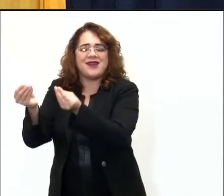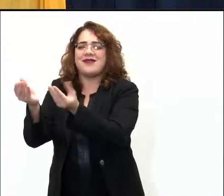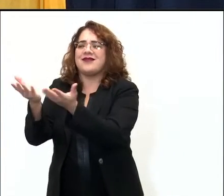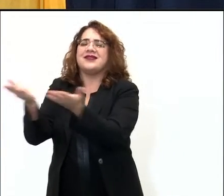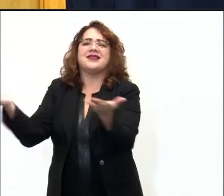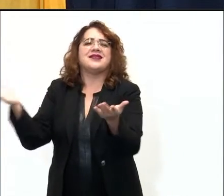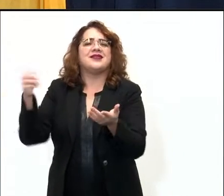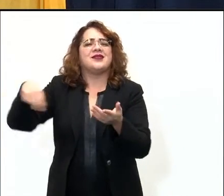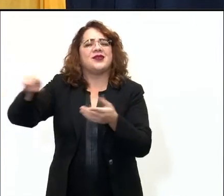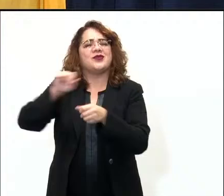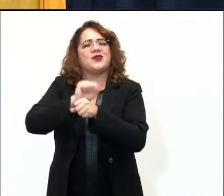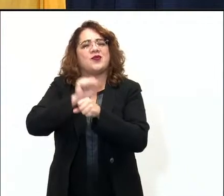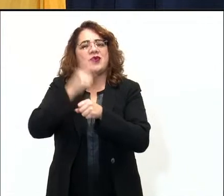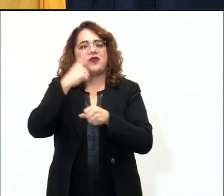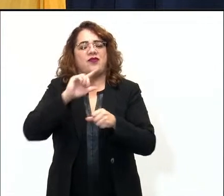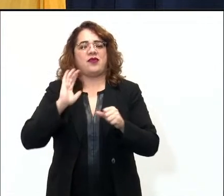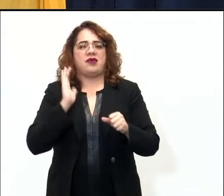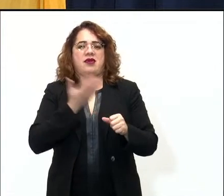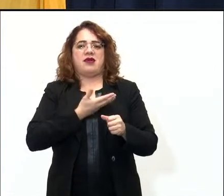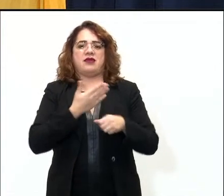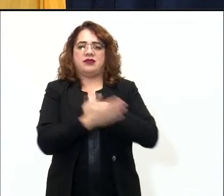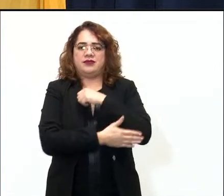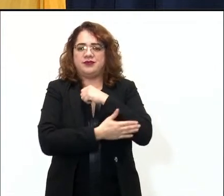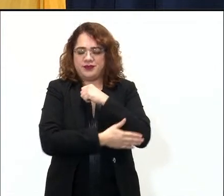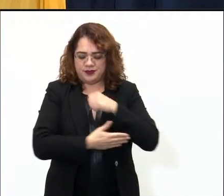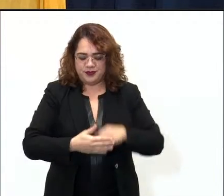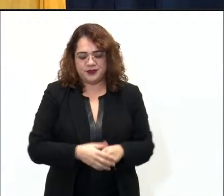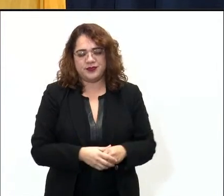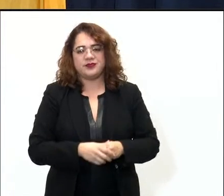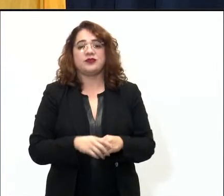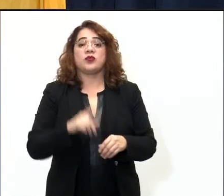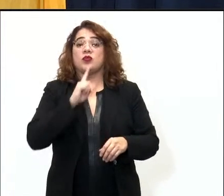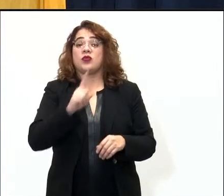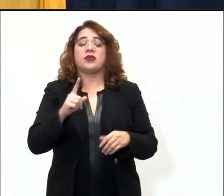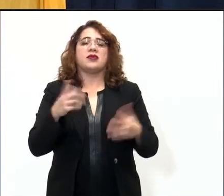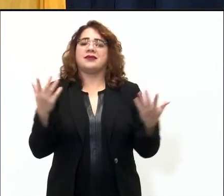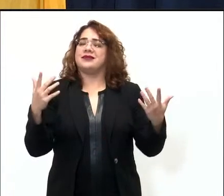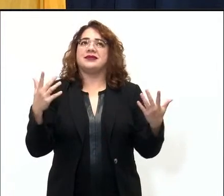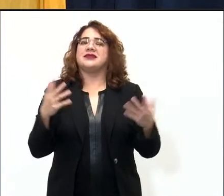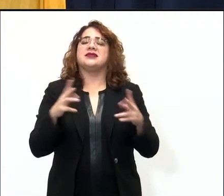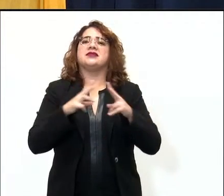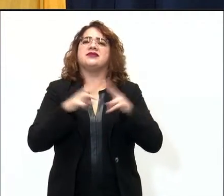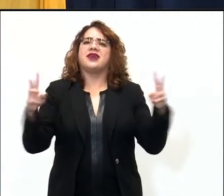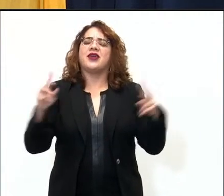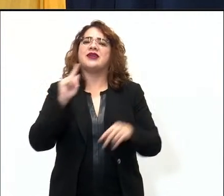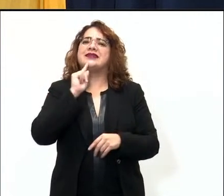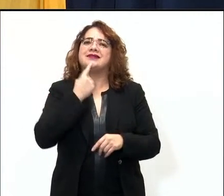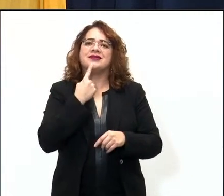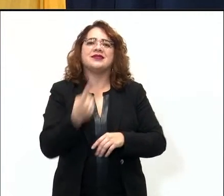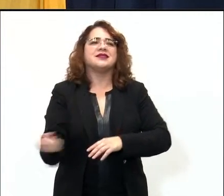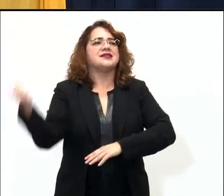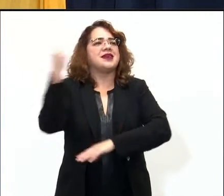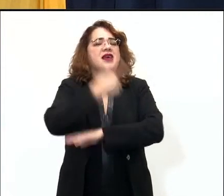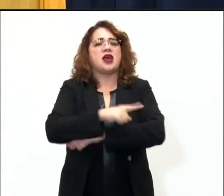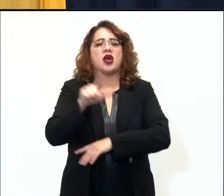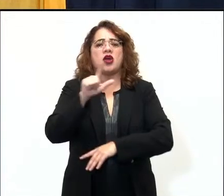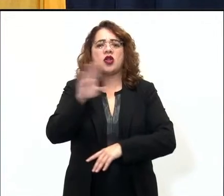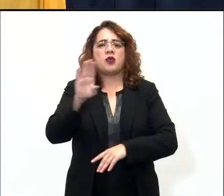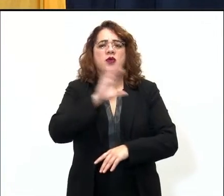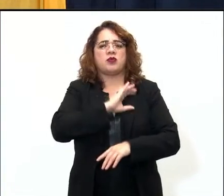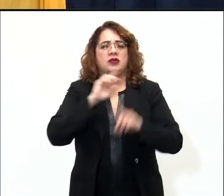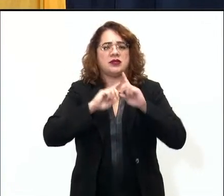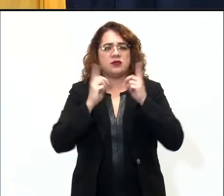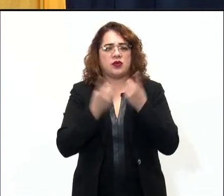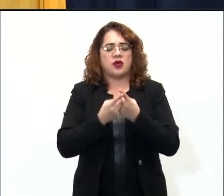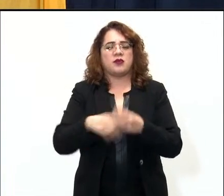add that this is a serious day, and the Long Beach Police Department and our city team,